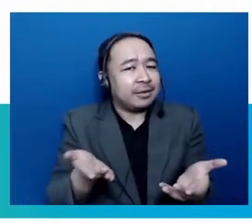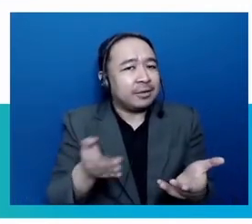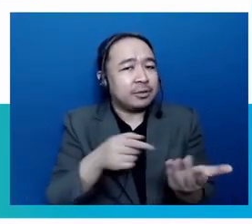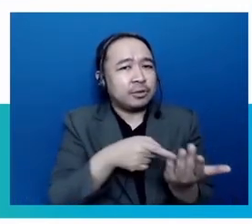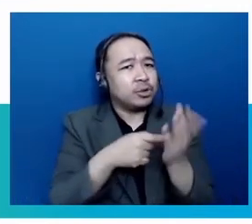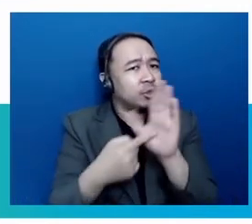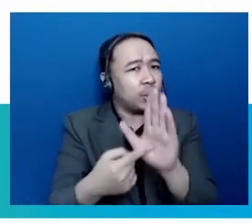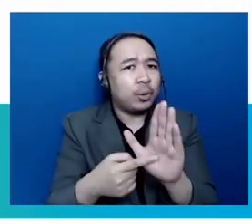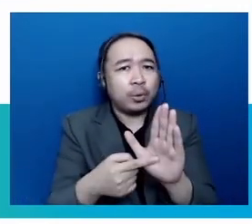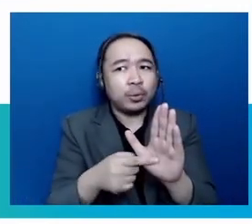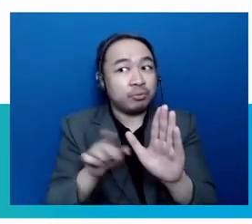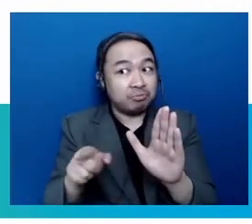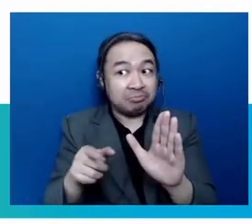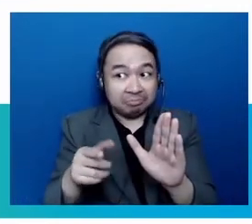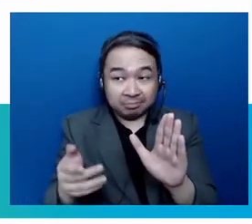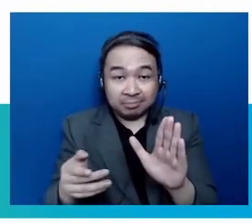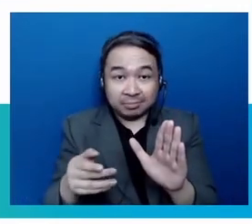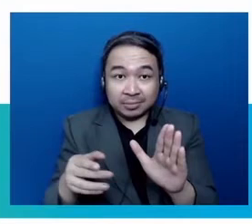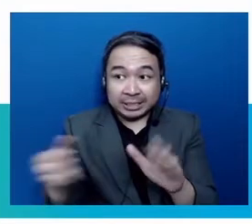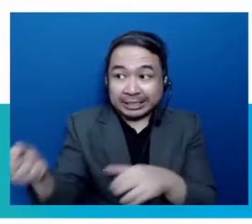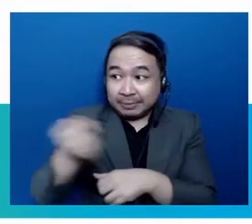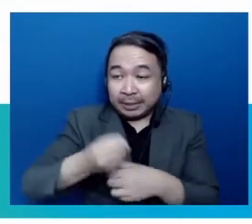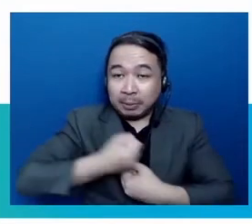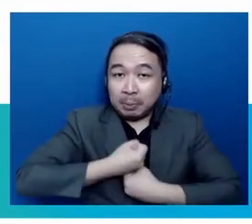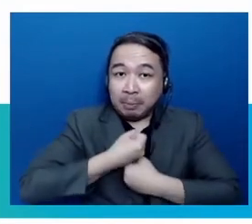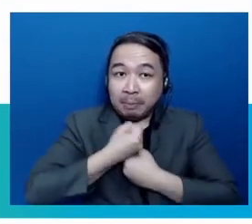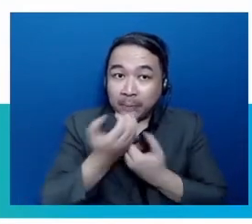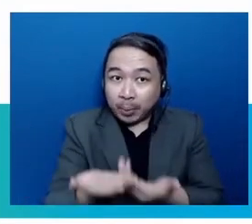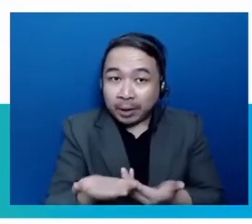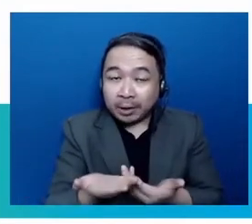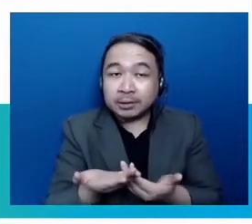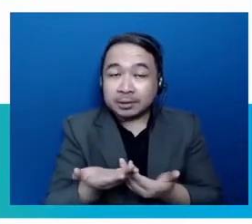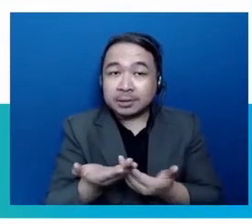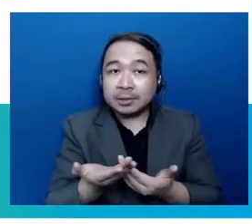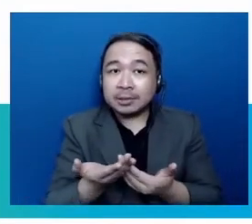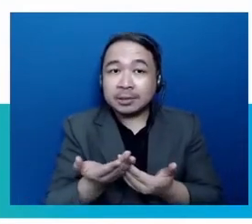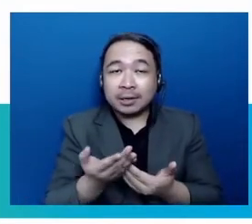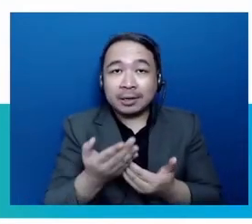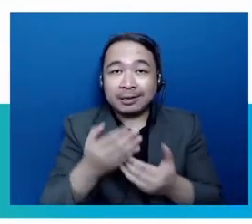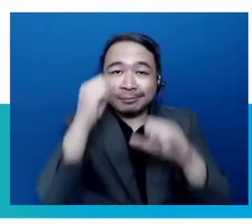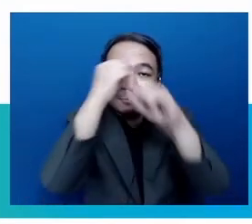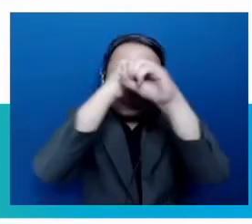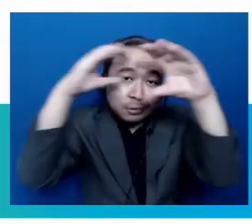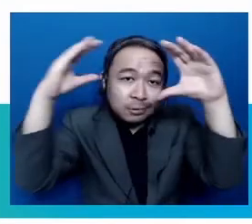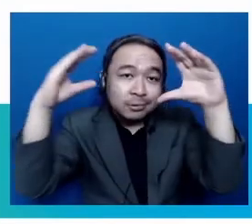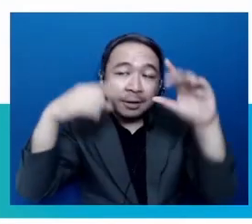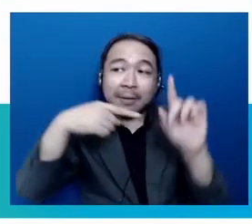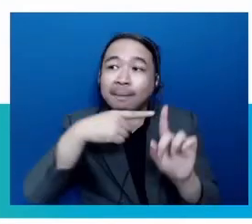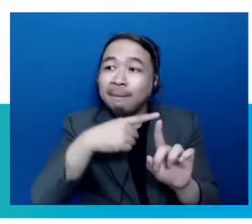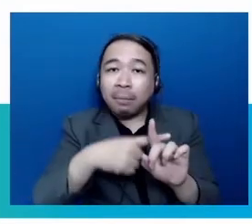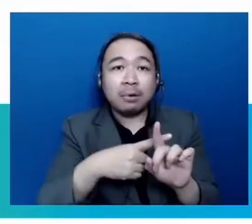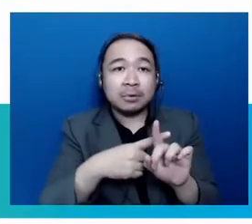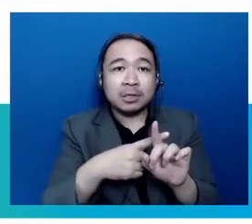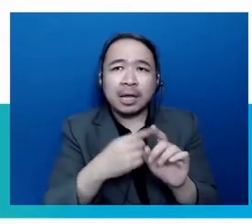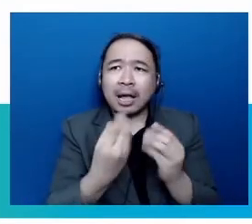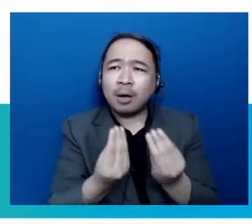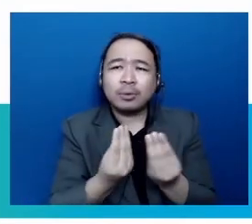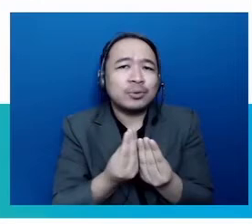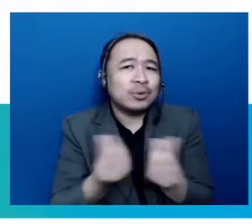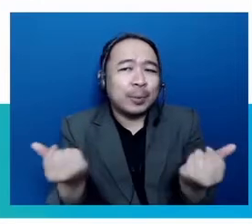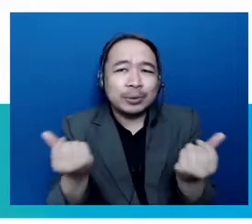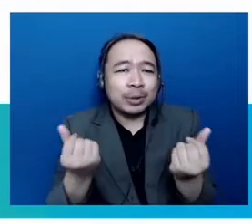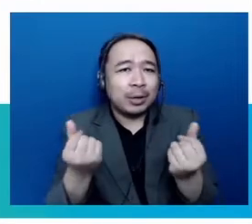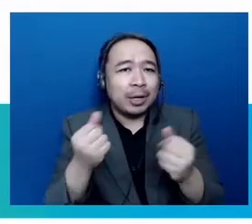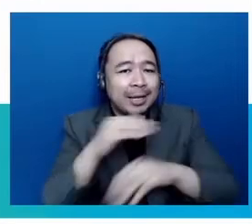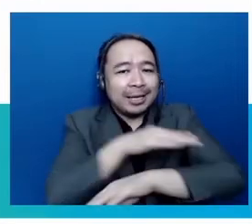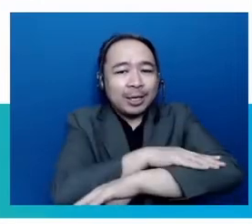the voices, the aspirations, and the solutions that coastal populations see for